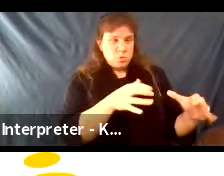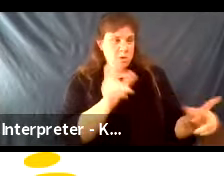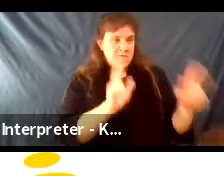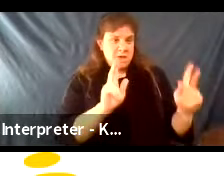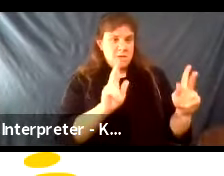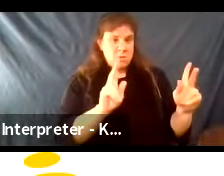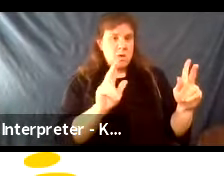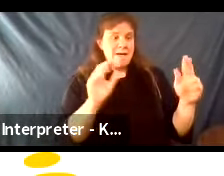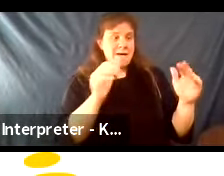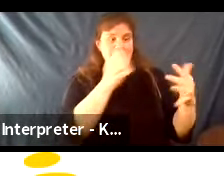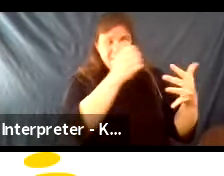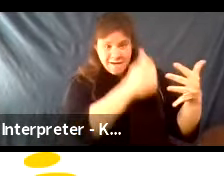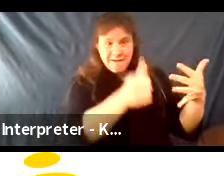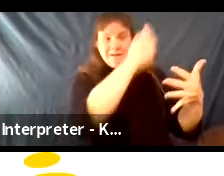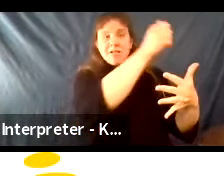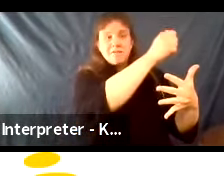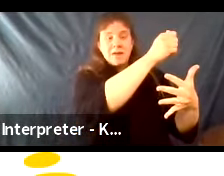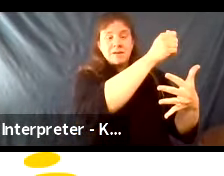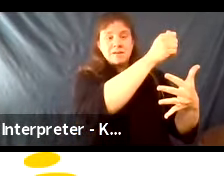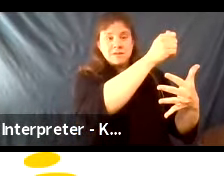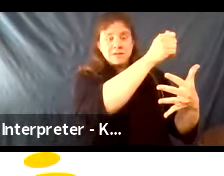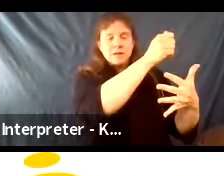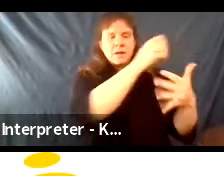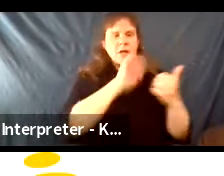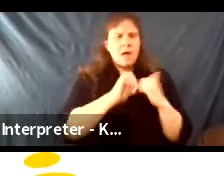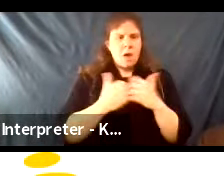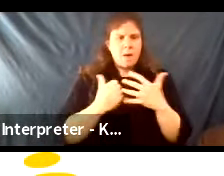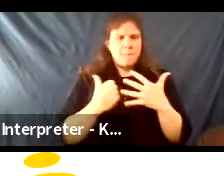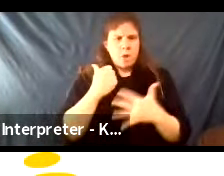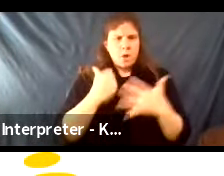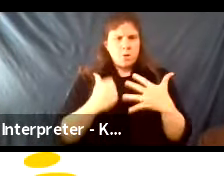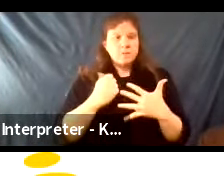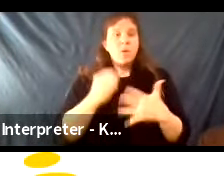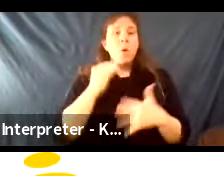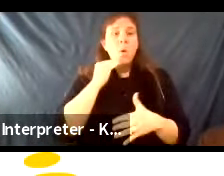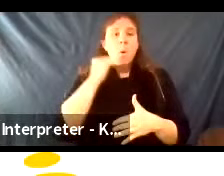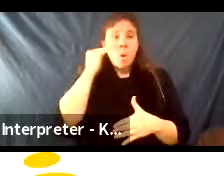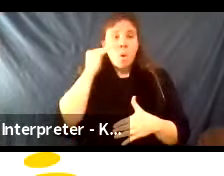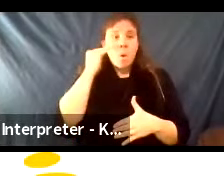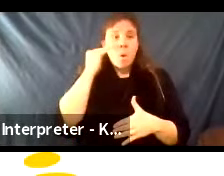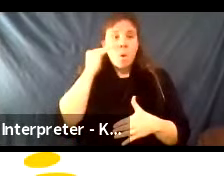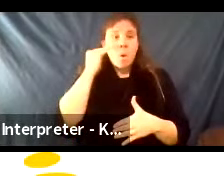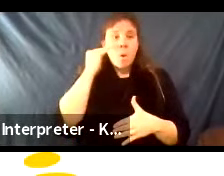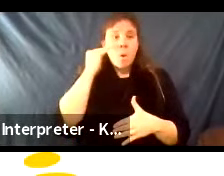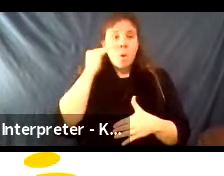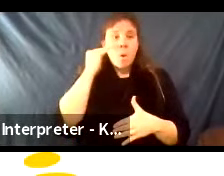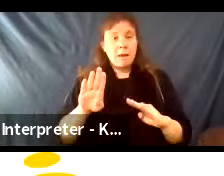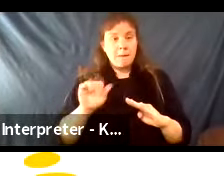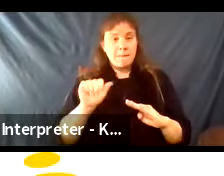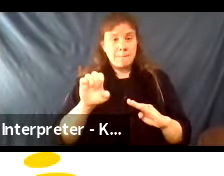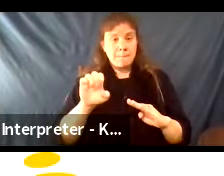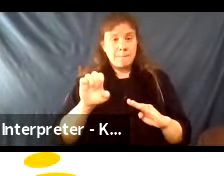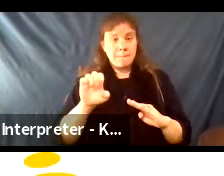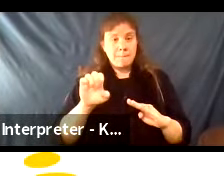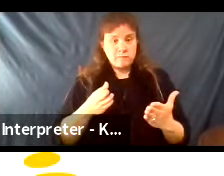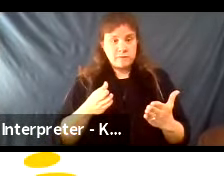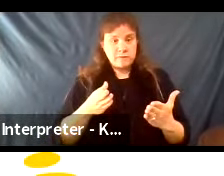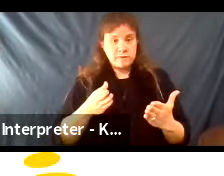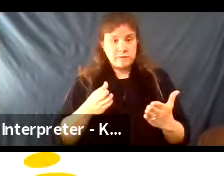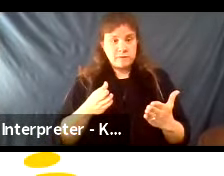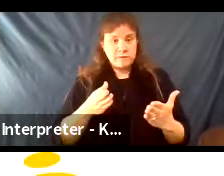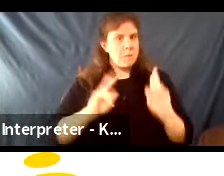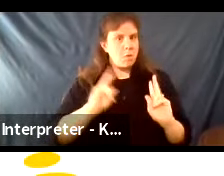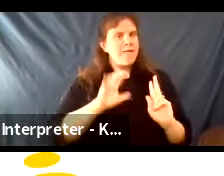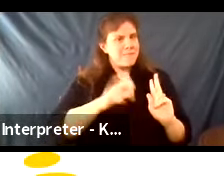split disability and aging advocates is by prioritizing home and community-based services recipients. We know that is a high-risk